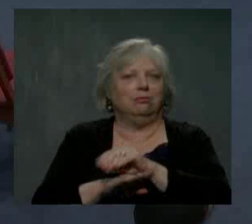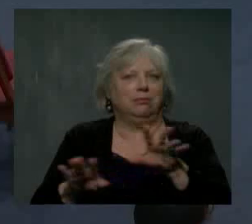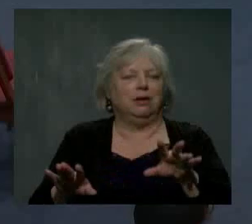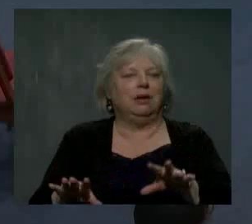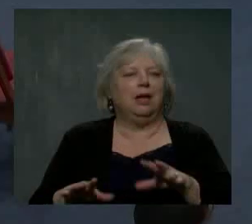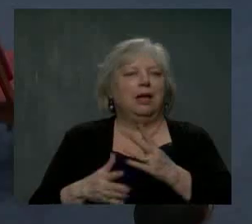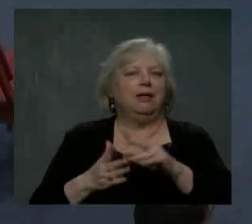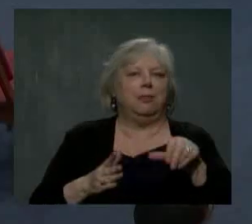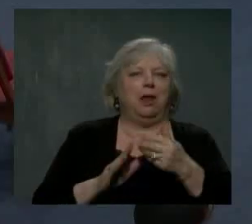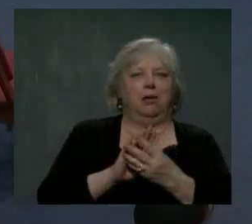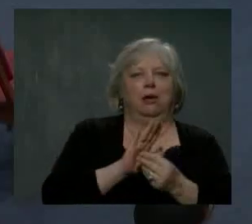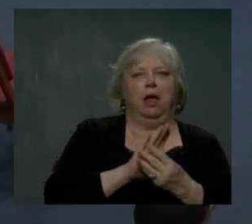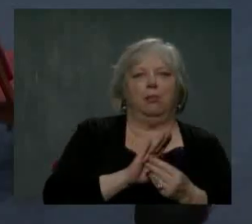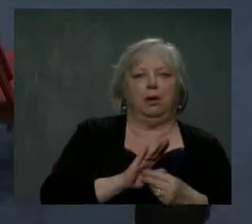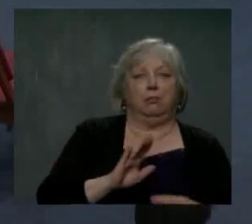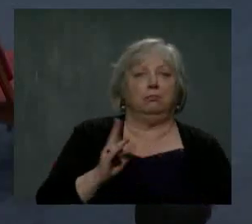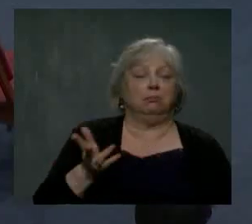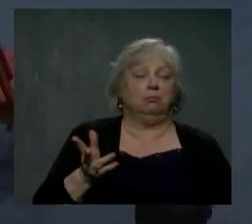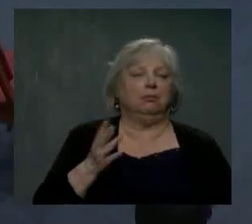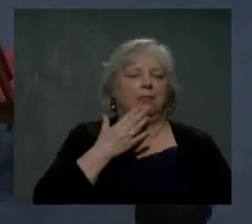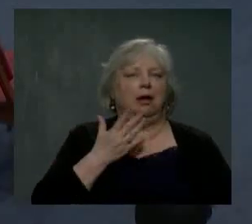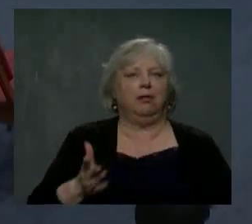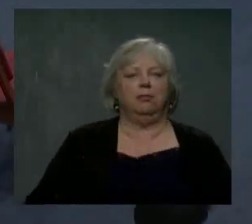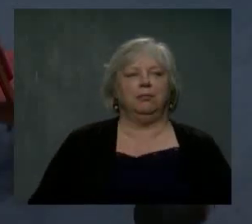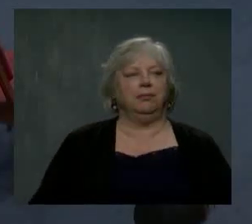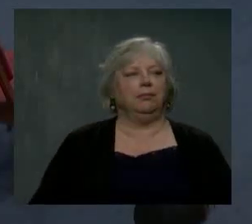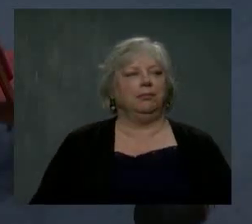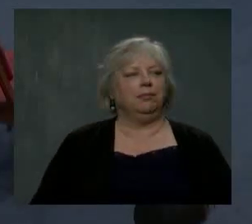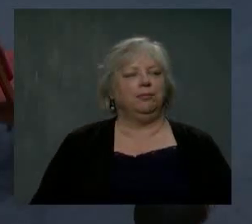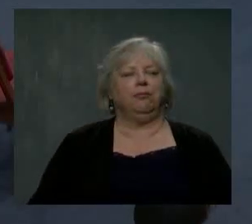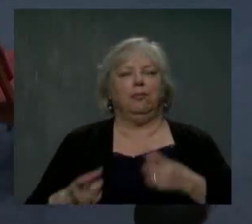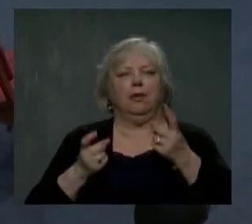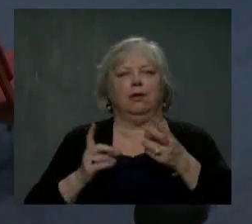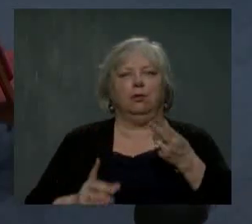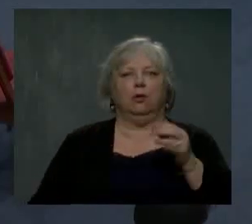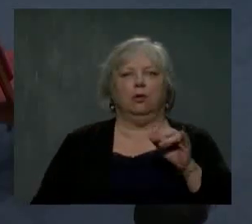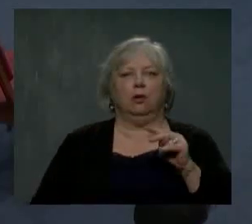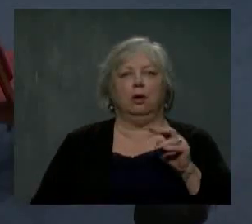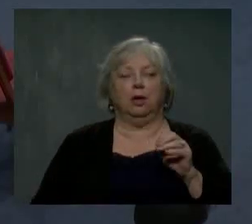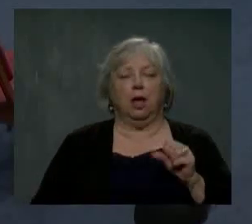Some other copies made in additionally. Thank you. Director Hines.